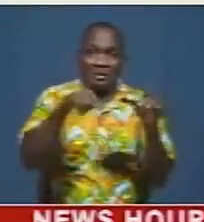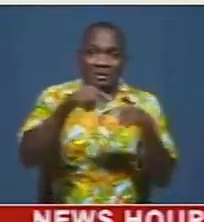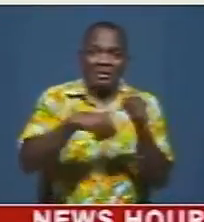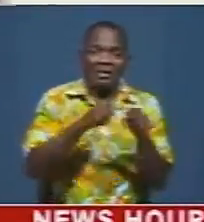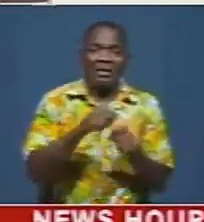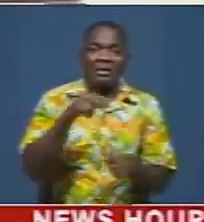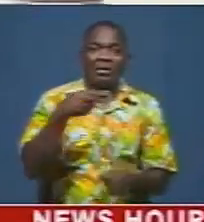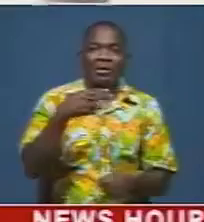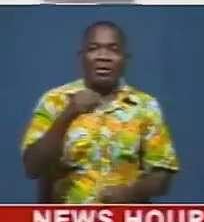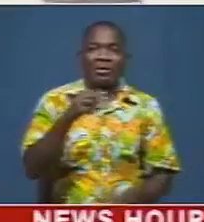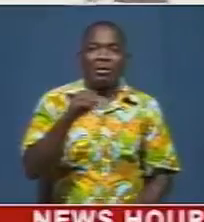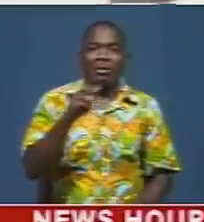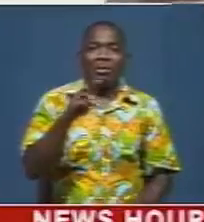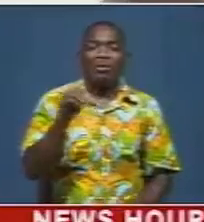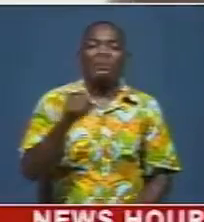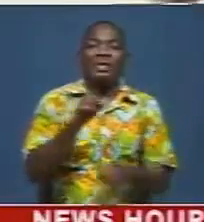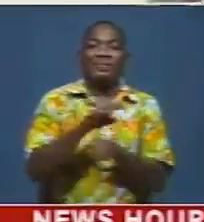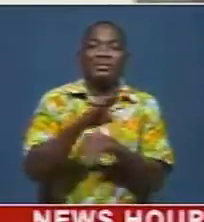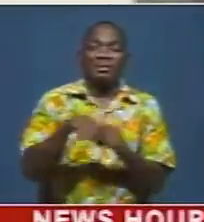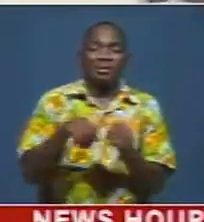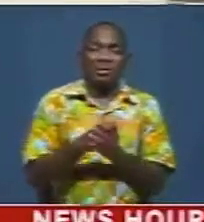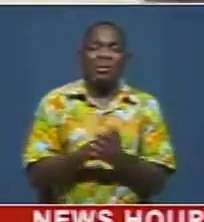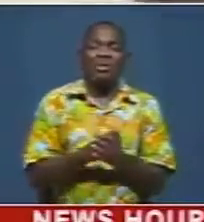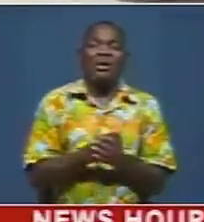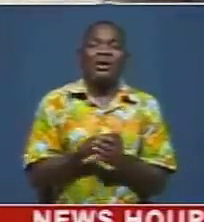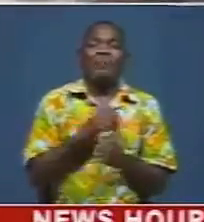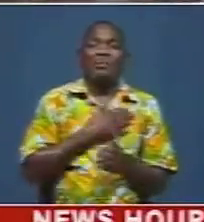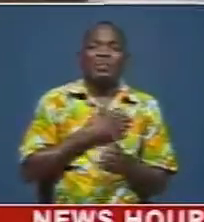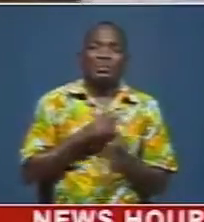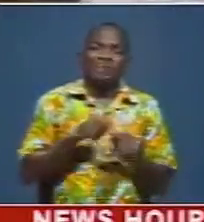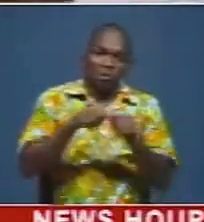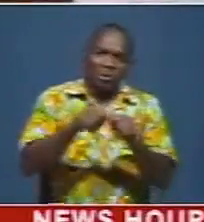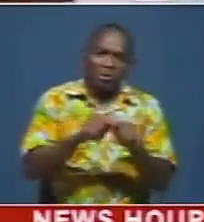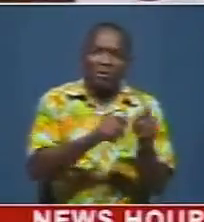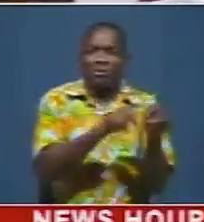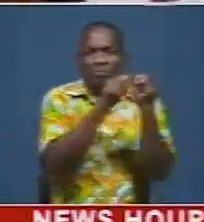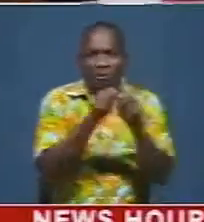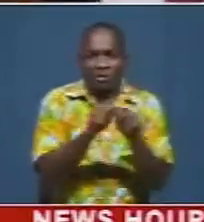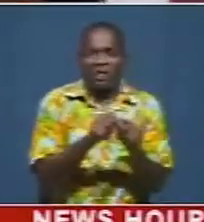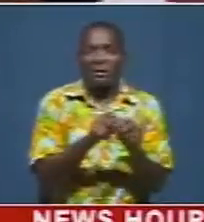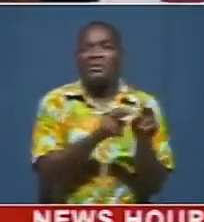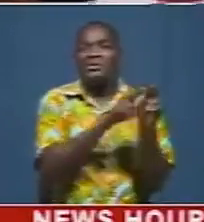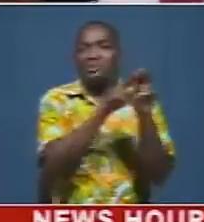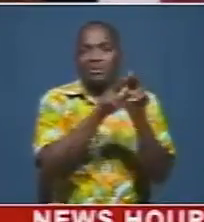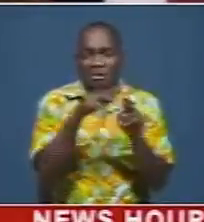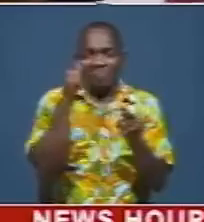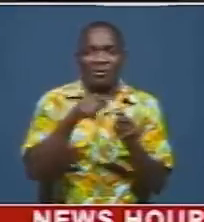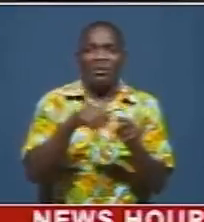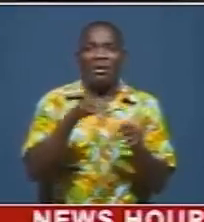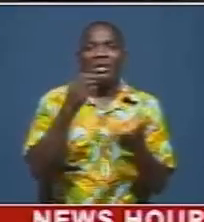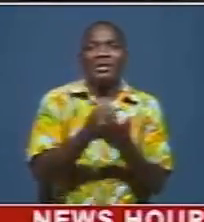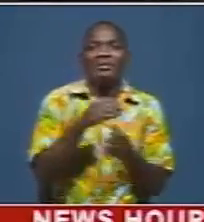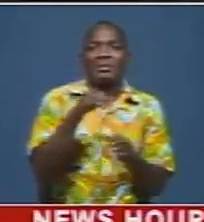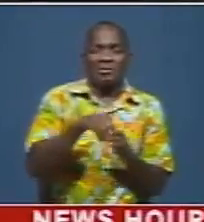Homo, and also urged them to forge towards a united traditional leadership for economic investments.